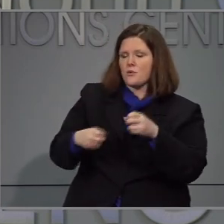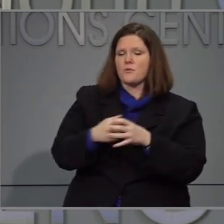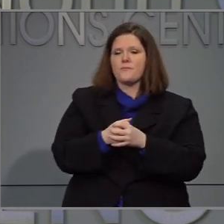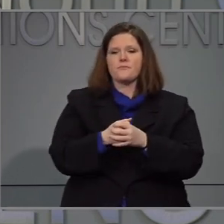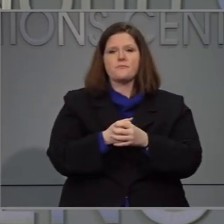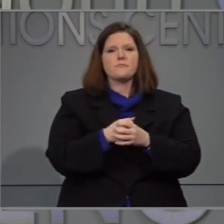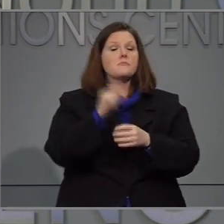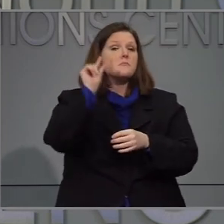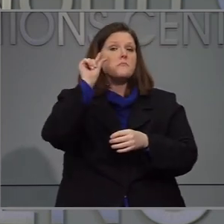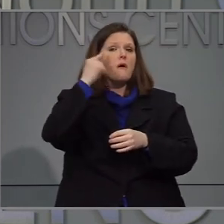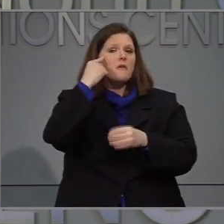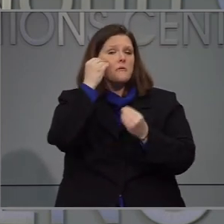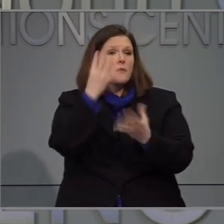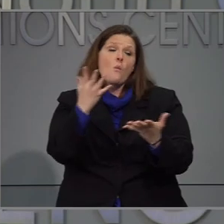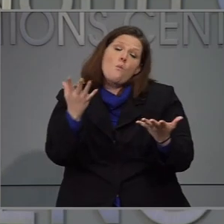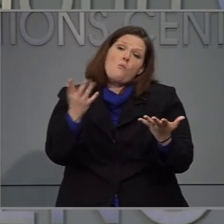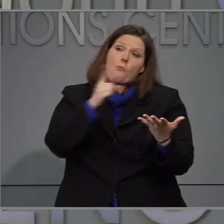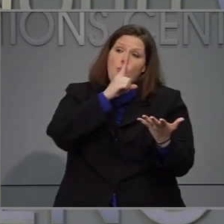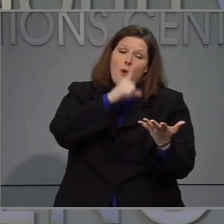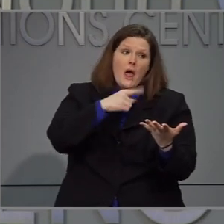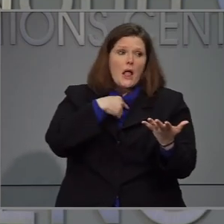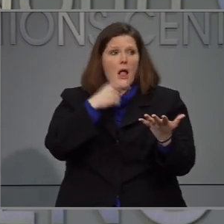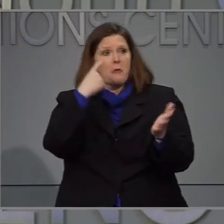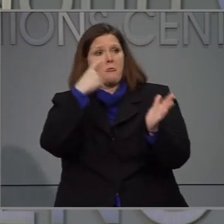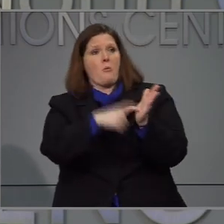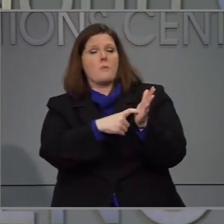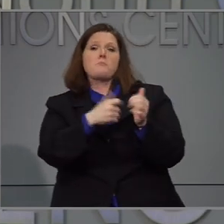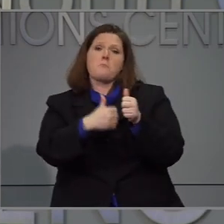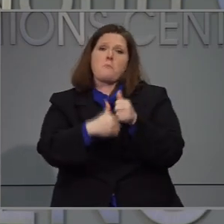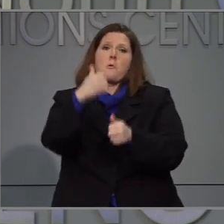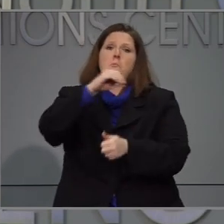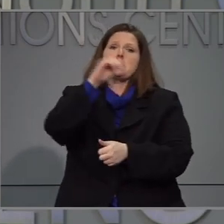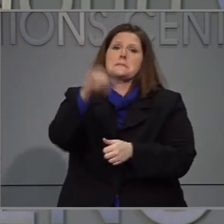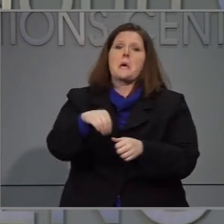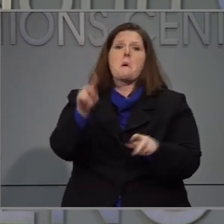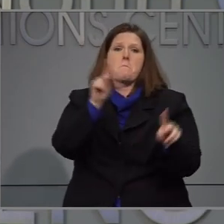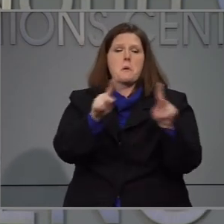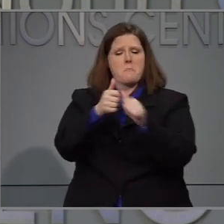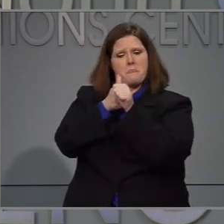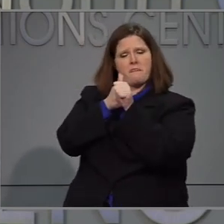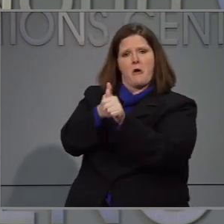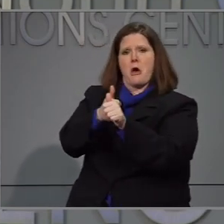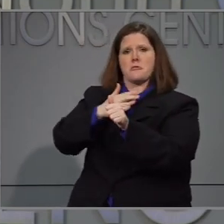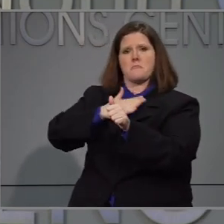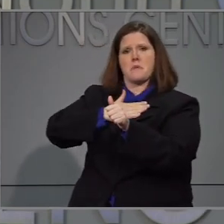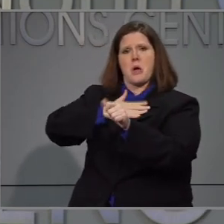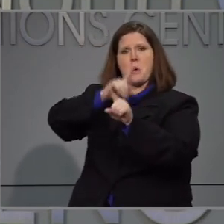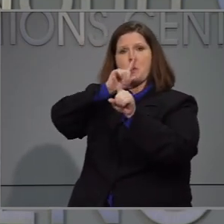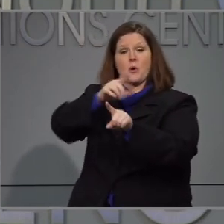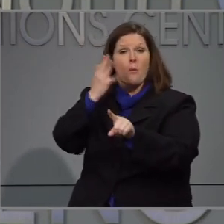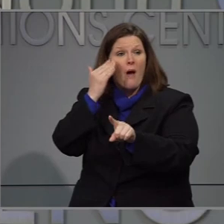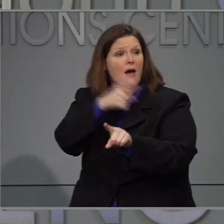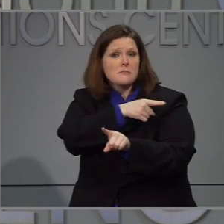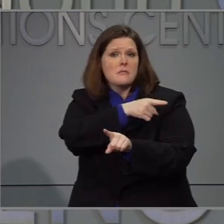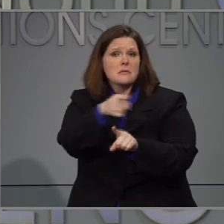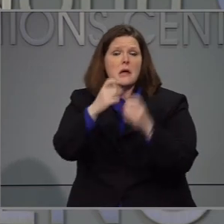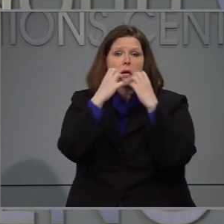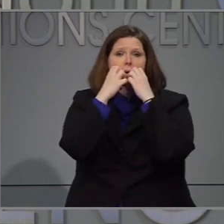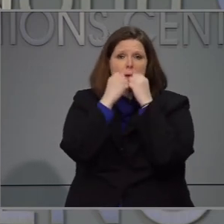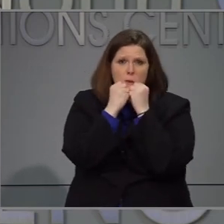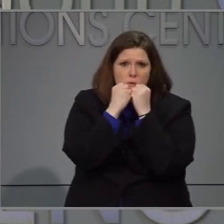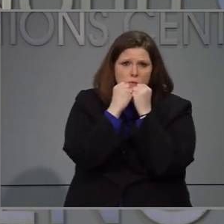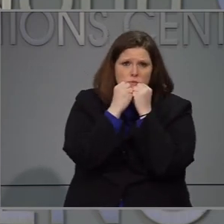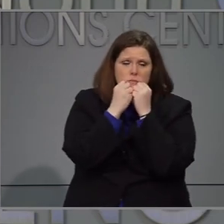of North Carolinians are abiding by the stay-at-home order because they care about each other. They